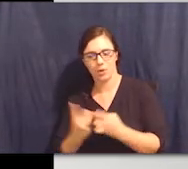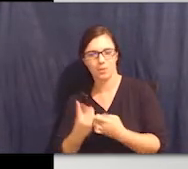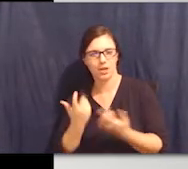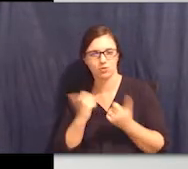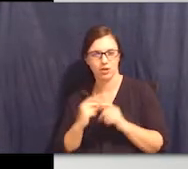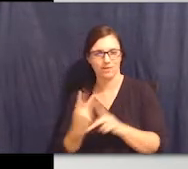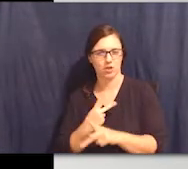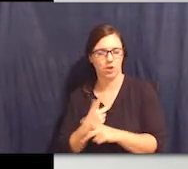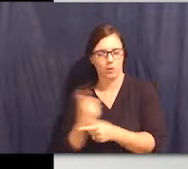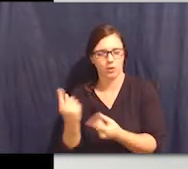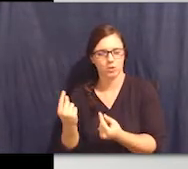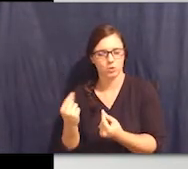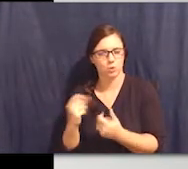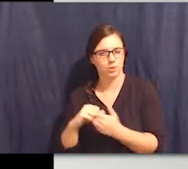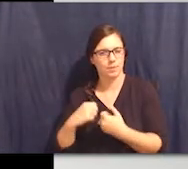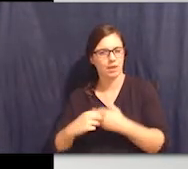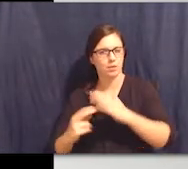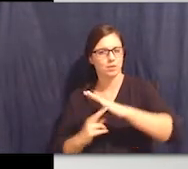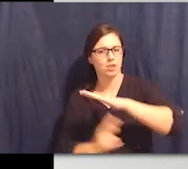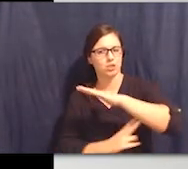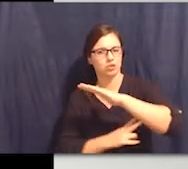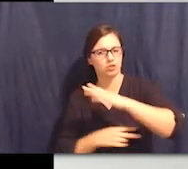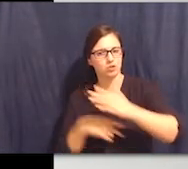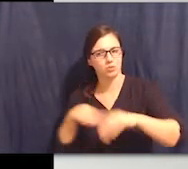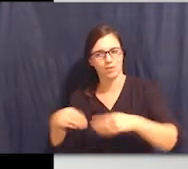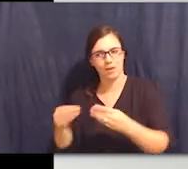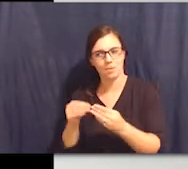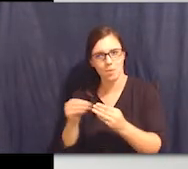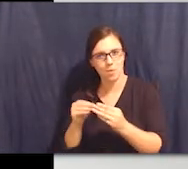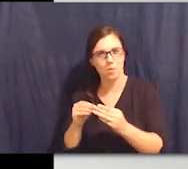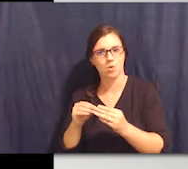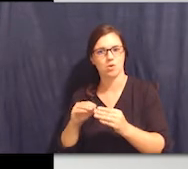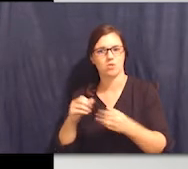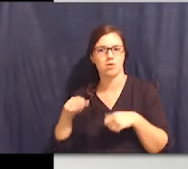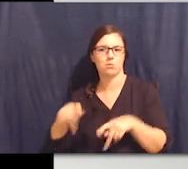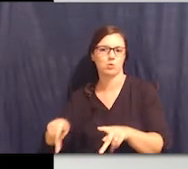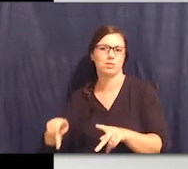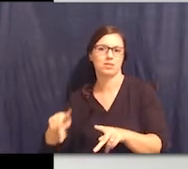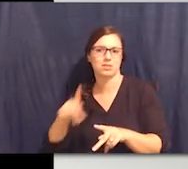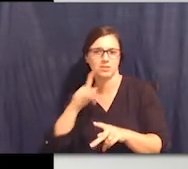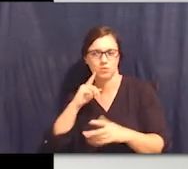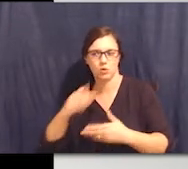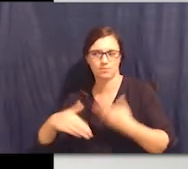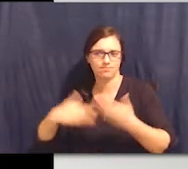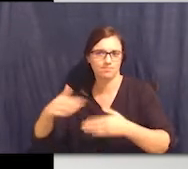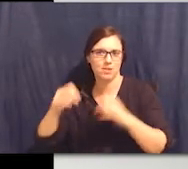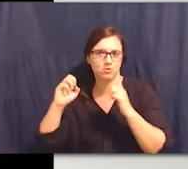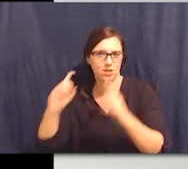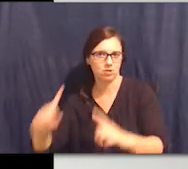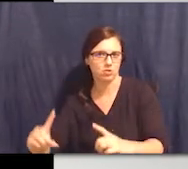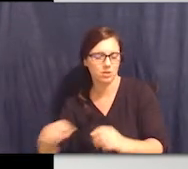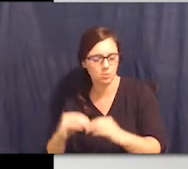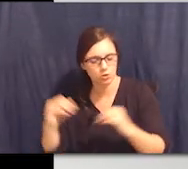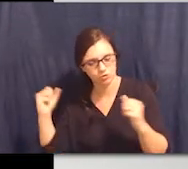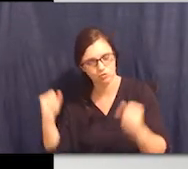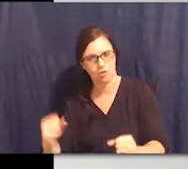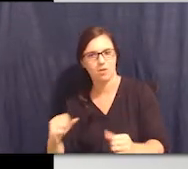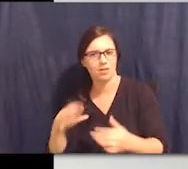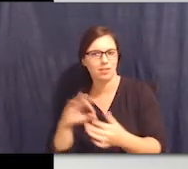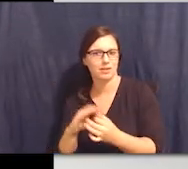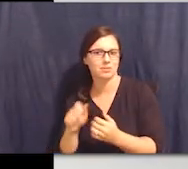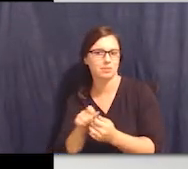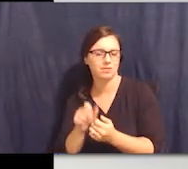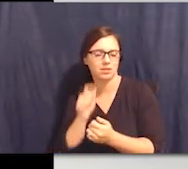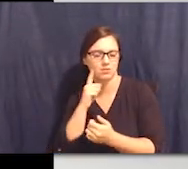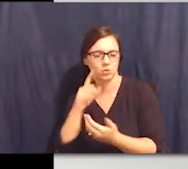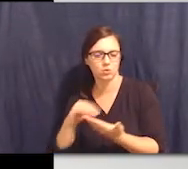see what we can do to create a bridge, to provide more post-secondary opportunities and provide a stronger link specific to